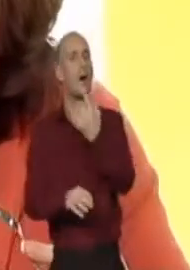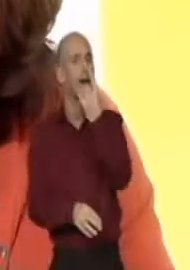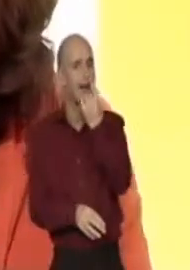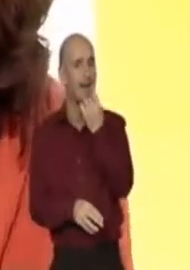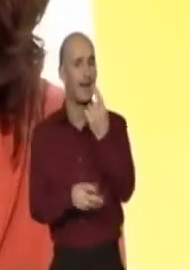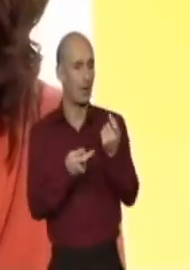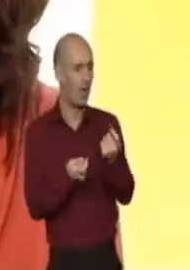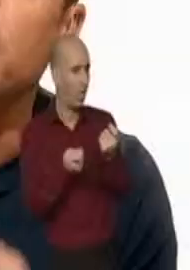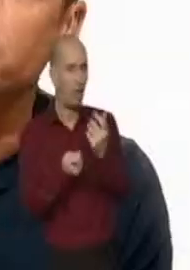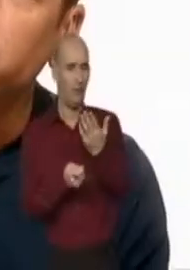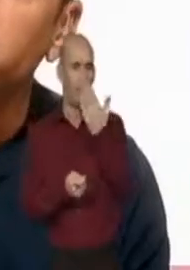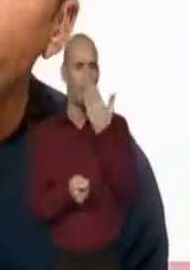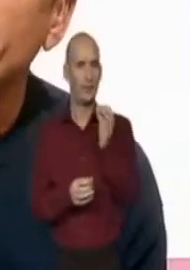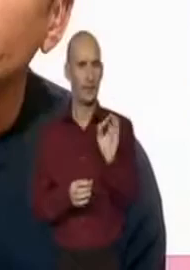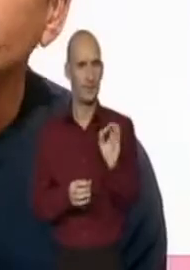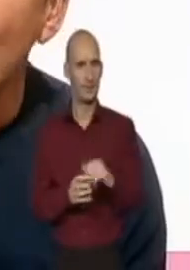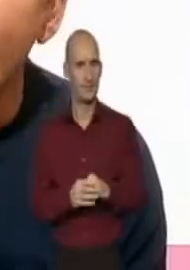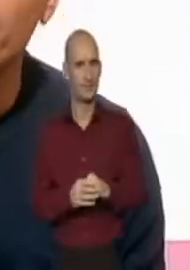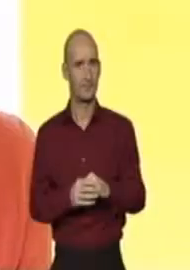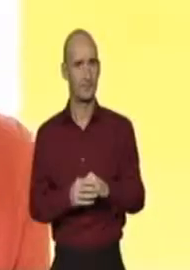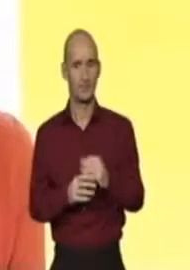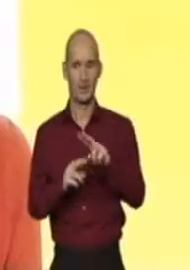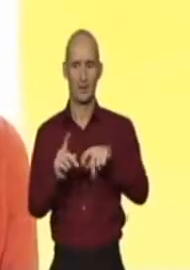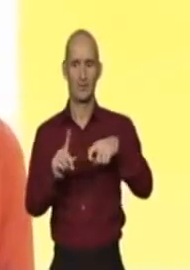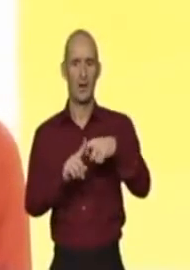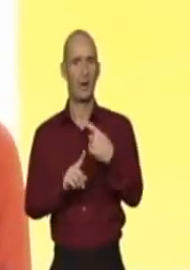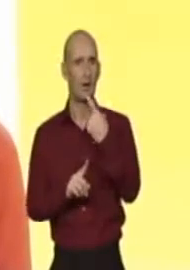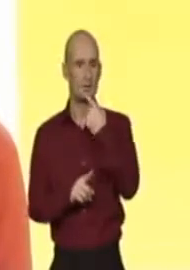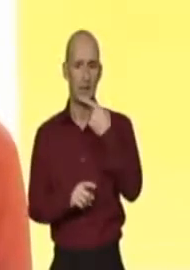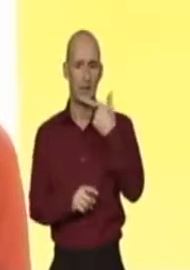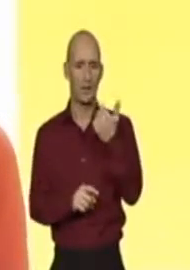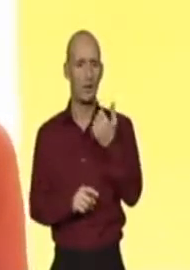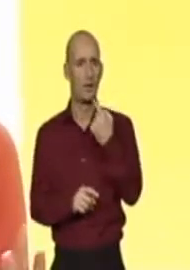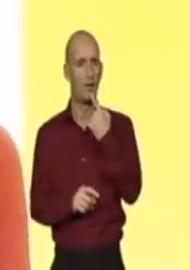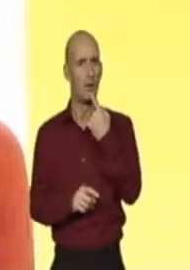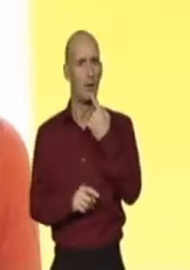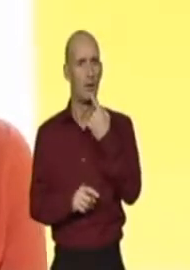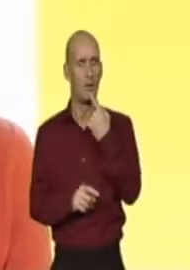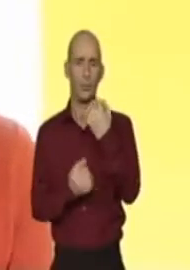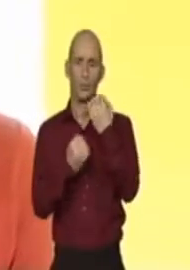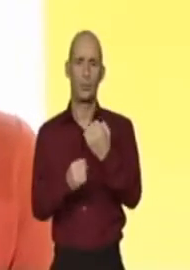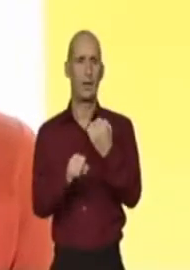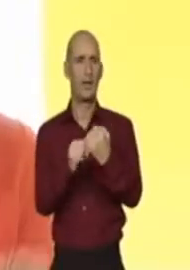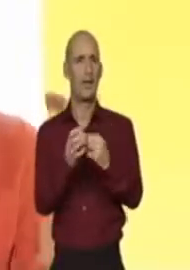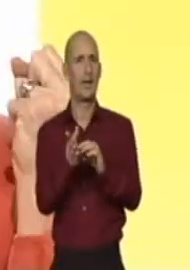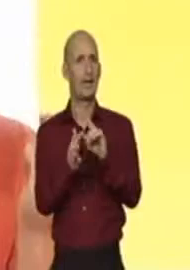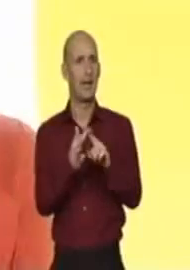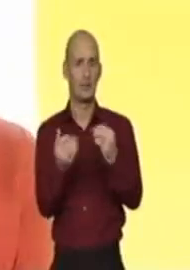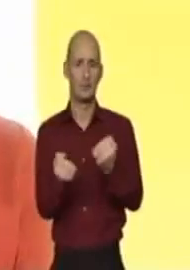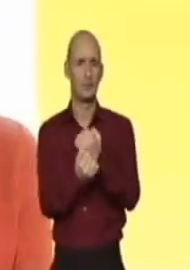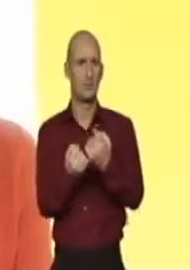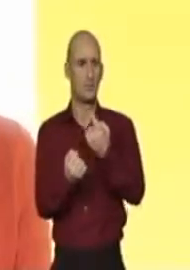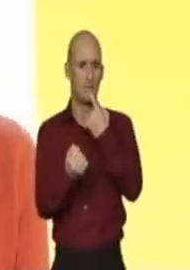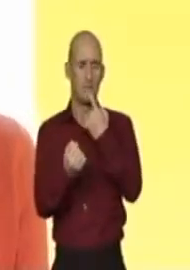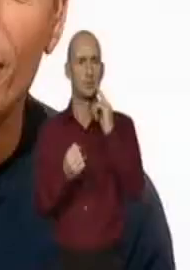having to do everything last minute. Frank, it's absolutely delicious. It's so yummy and very gamey and just rich and intense